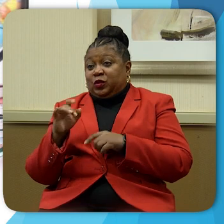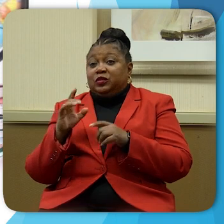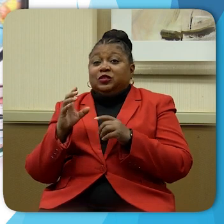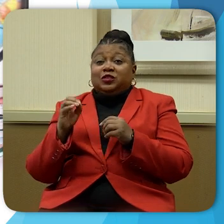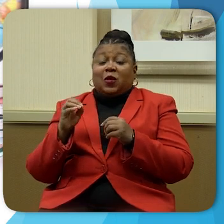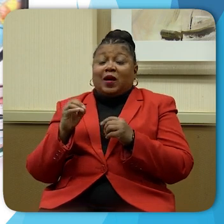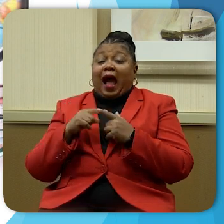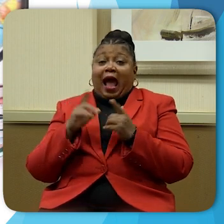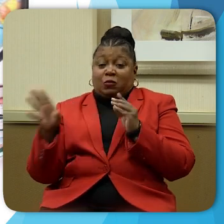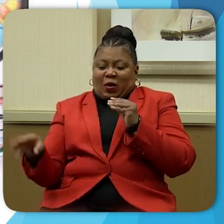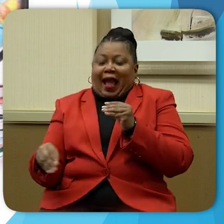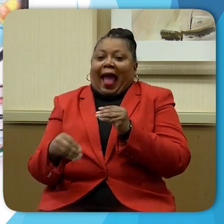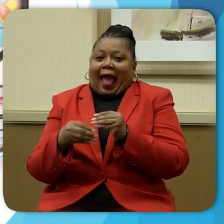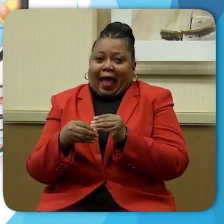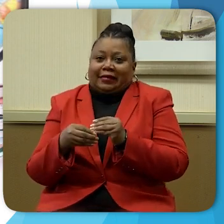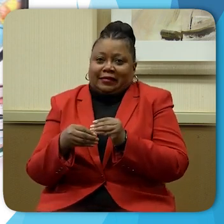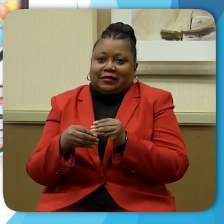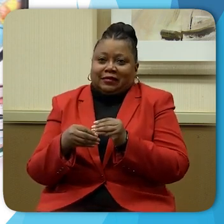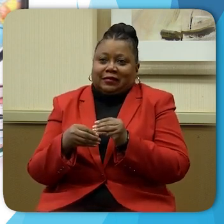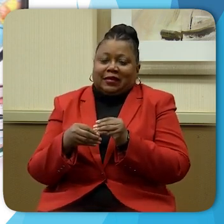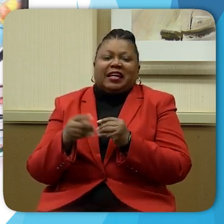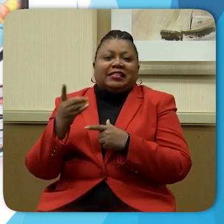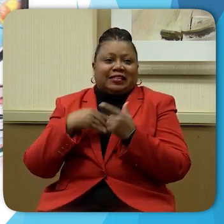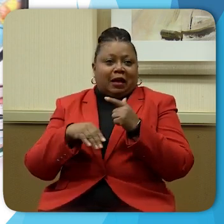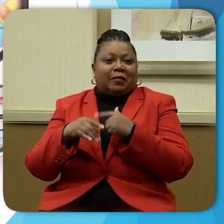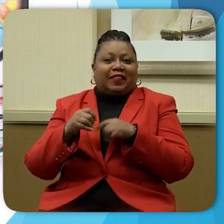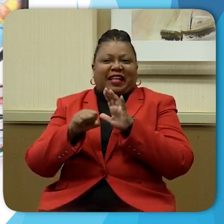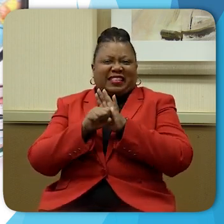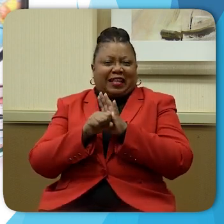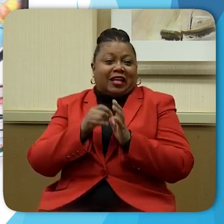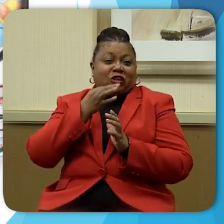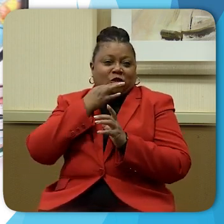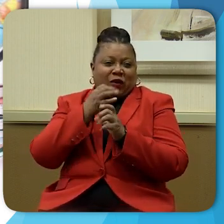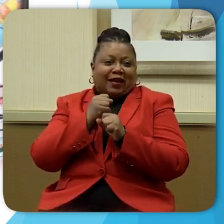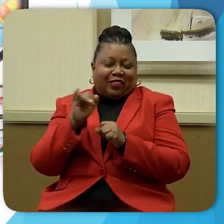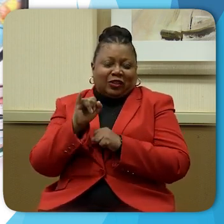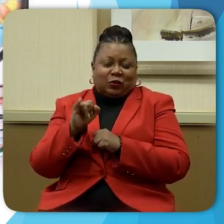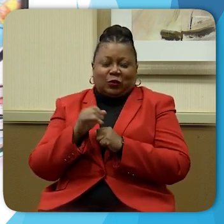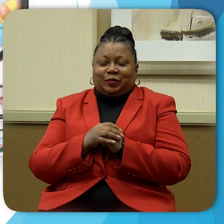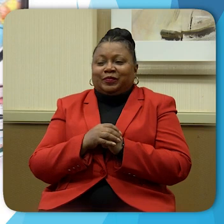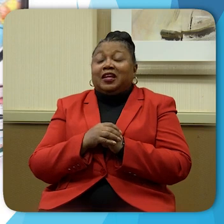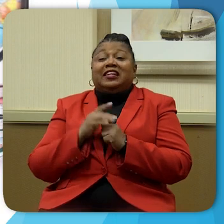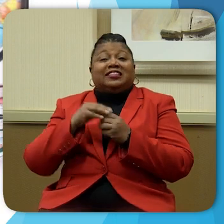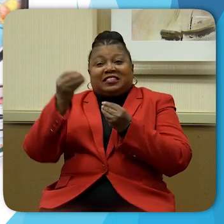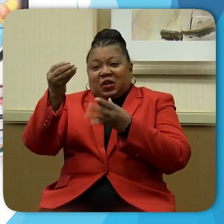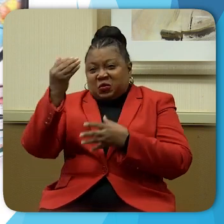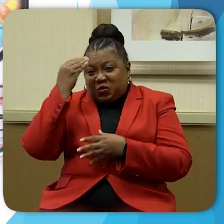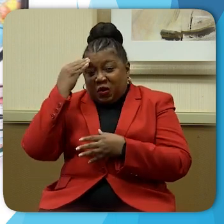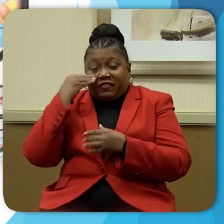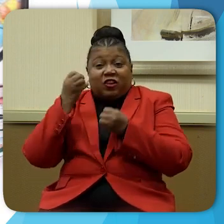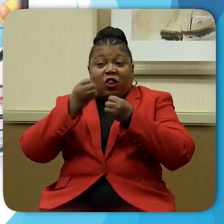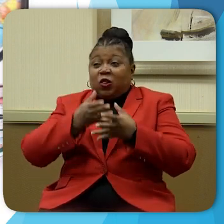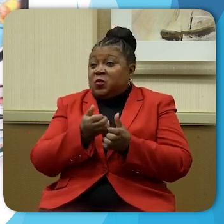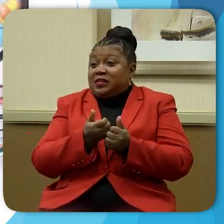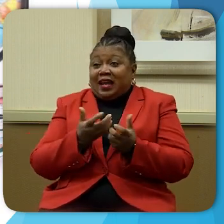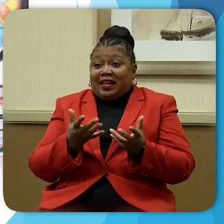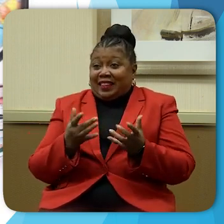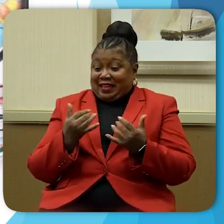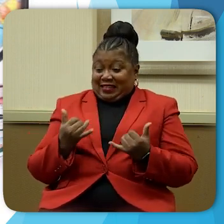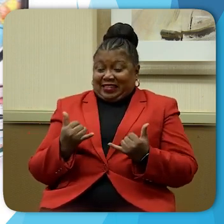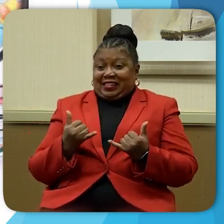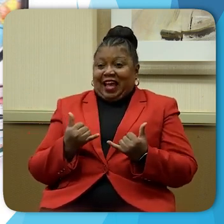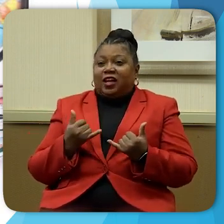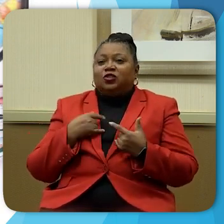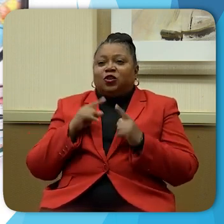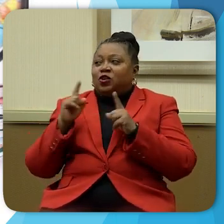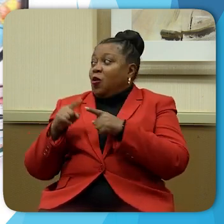So I will add some of the signs as soon as I get those as well. So just know that if you lose anything today, you're